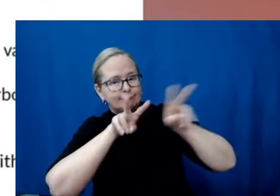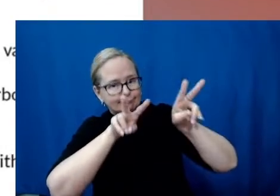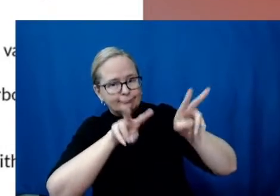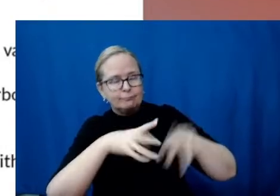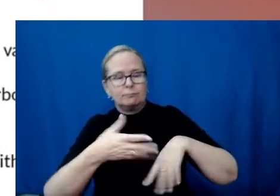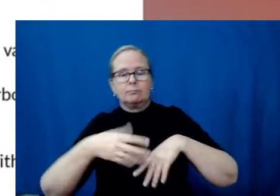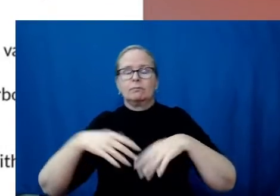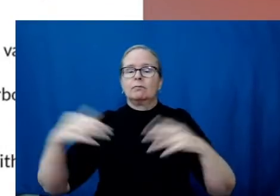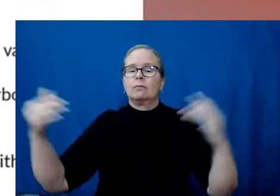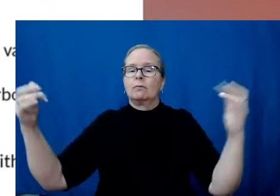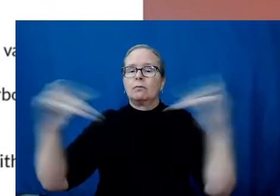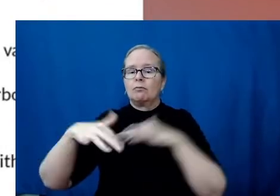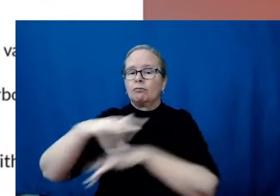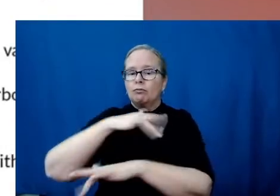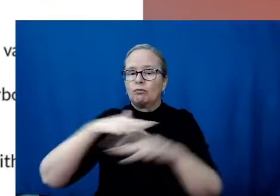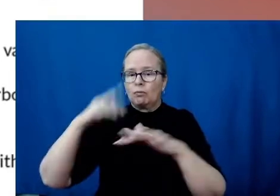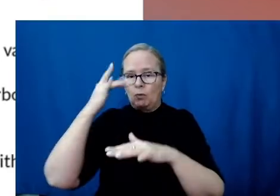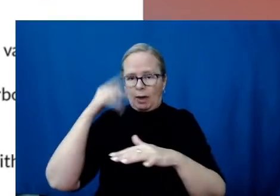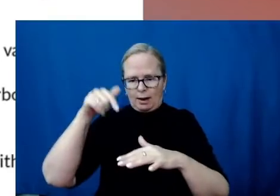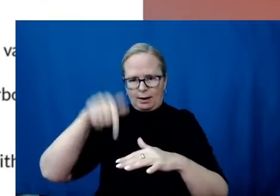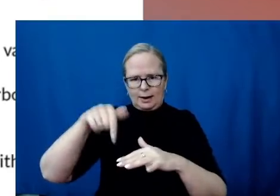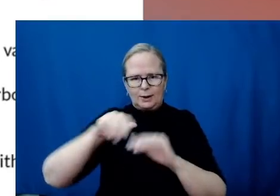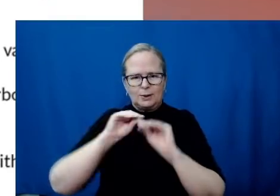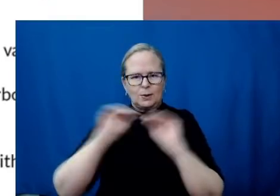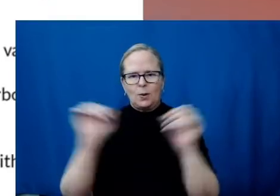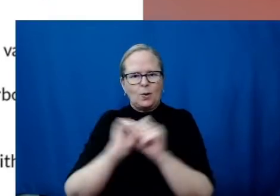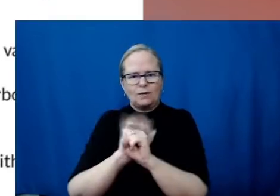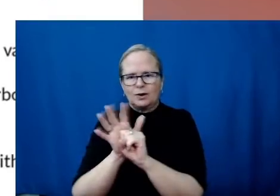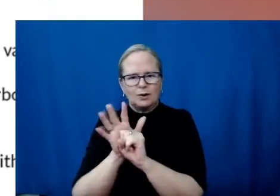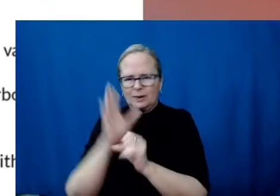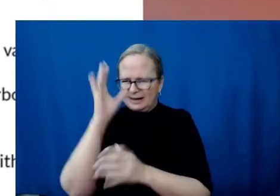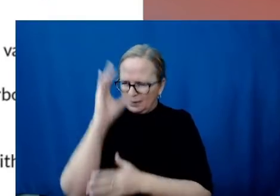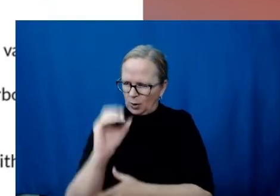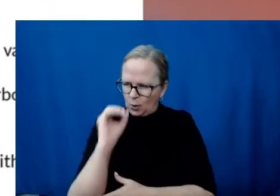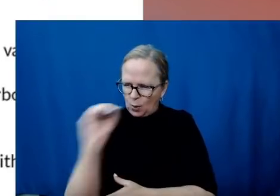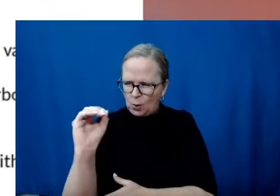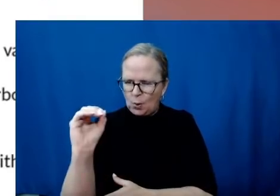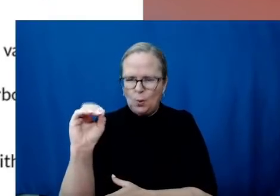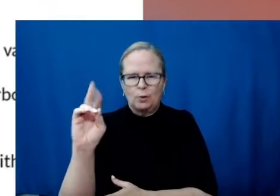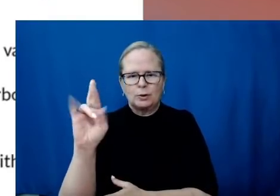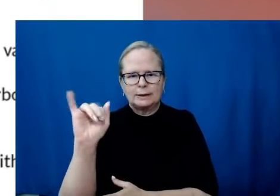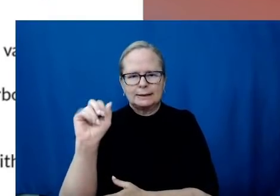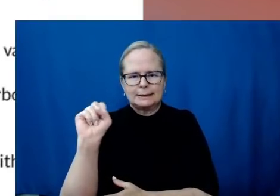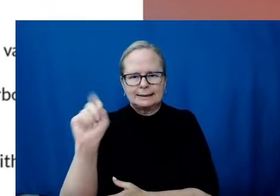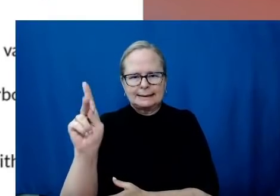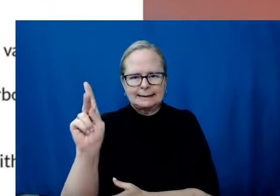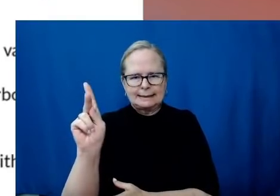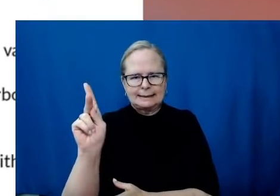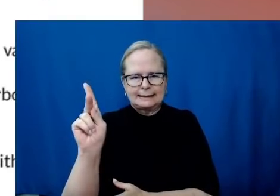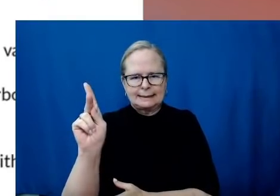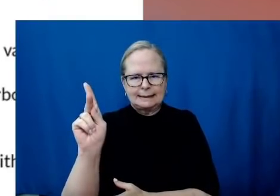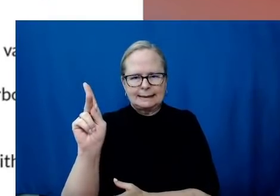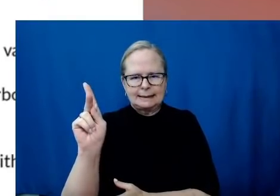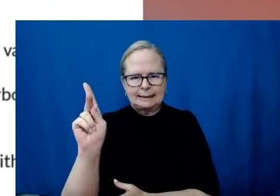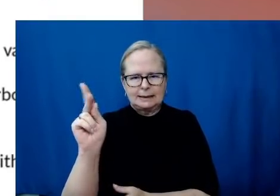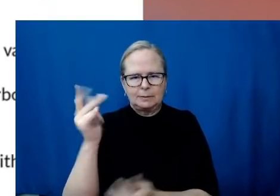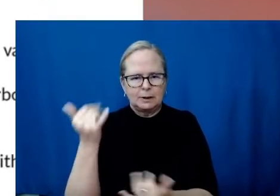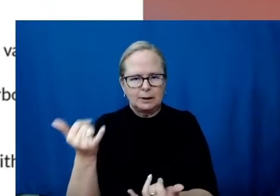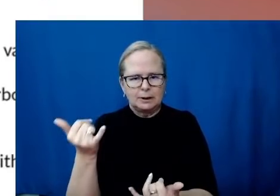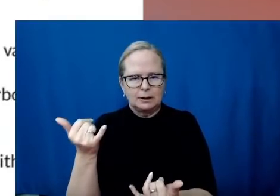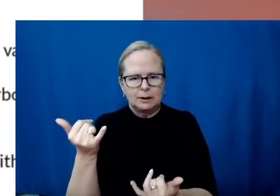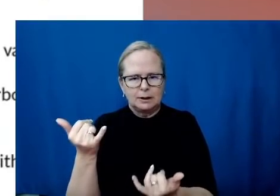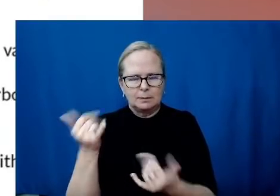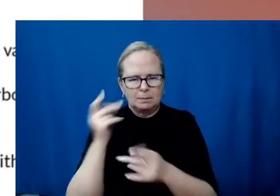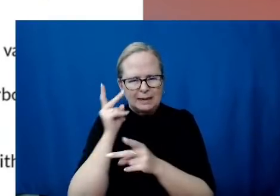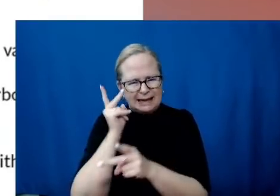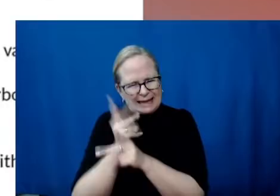in large numbers, because there is no COVID in community. So we are at zero risk then. But we have to keep measures